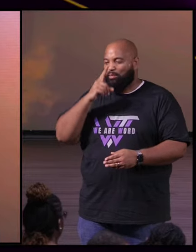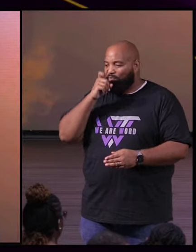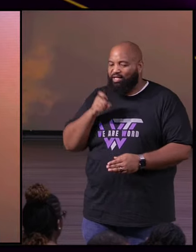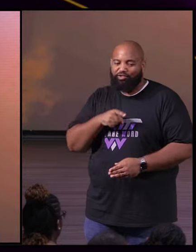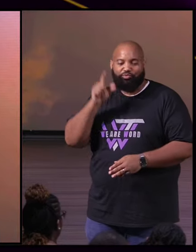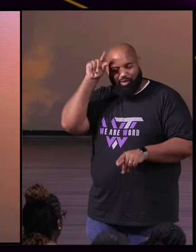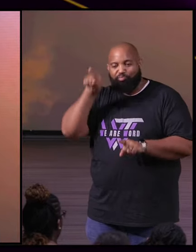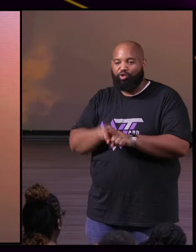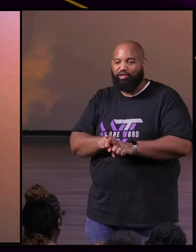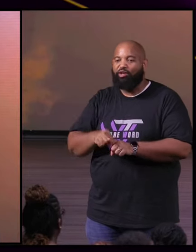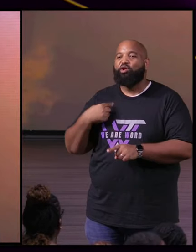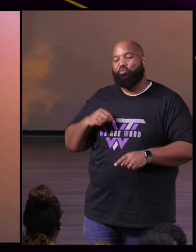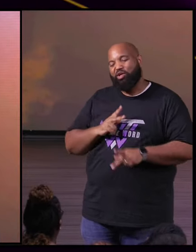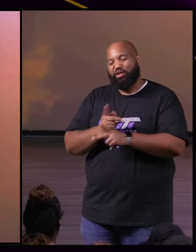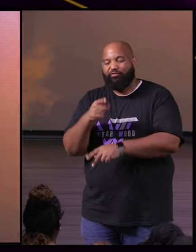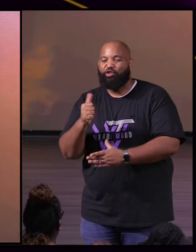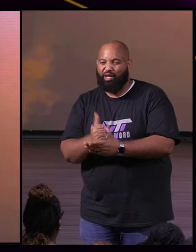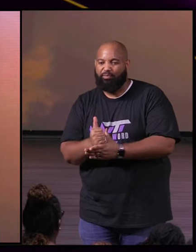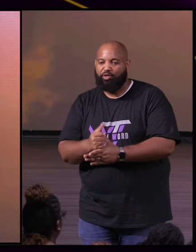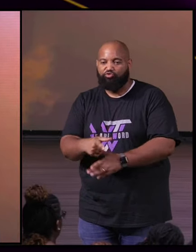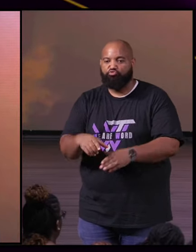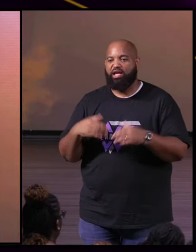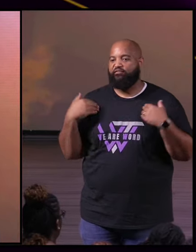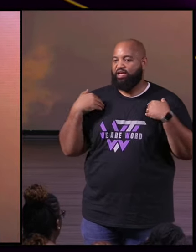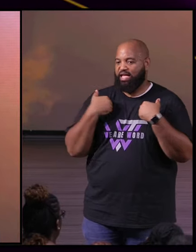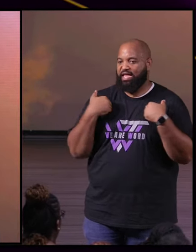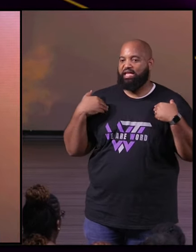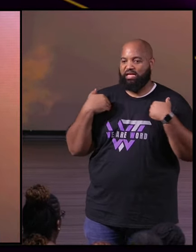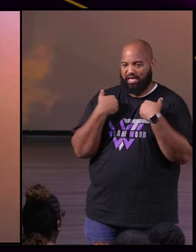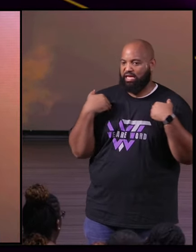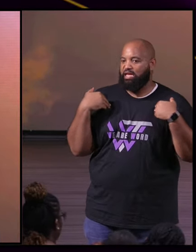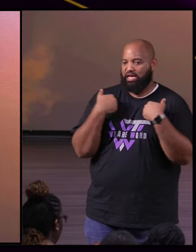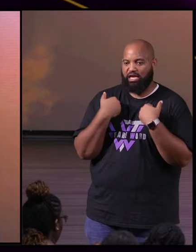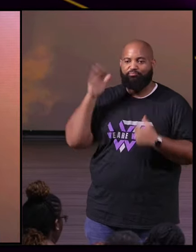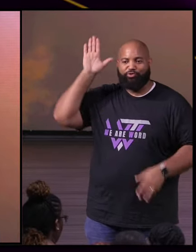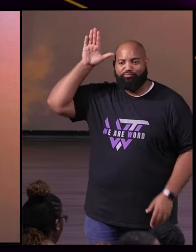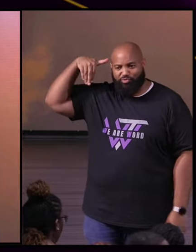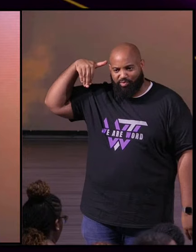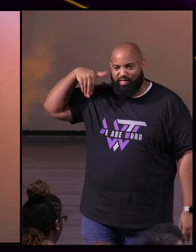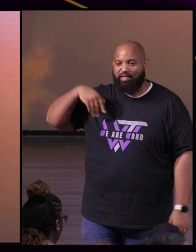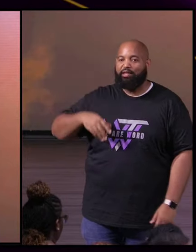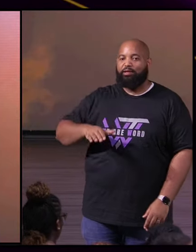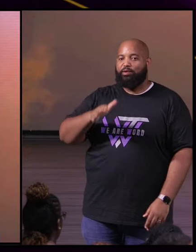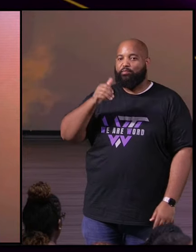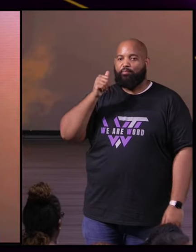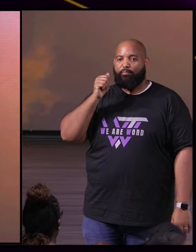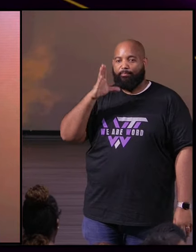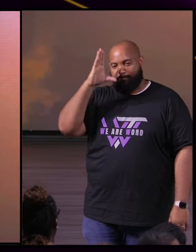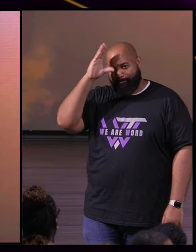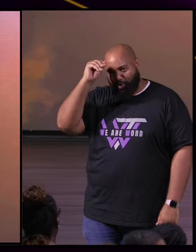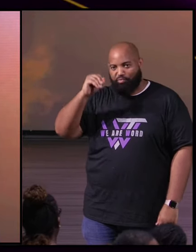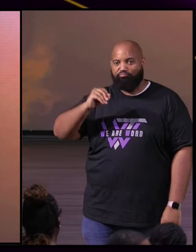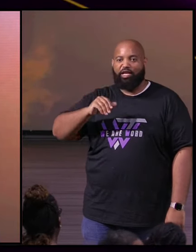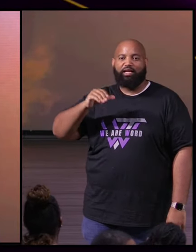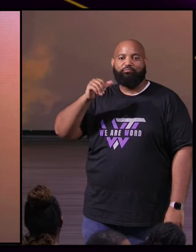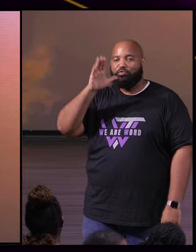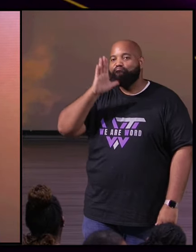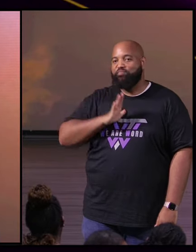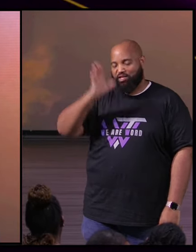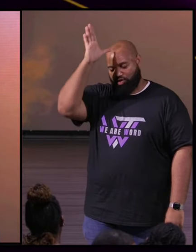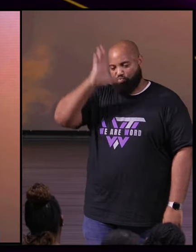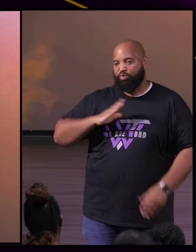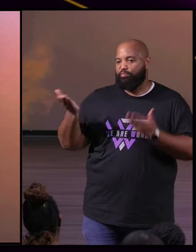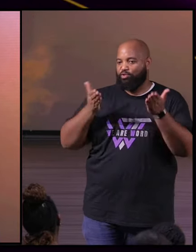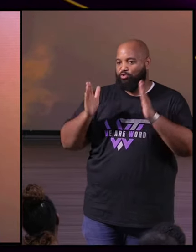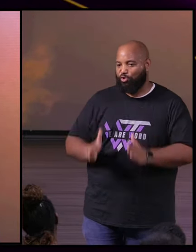sake. He had sheep, oxen, male donkeys, male and female servants, female donkeys,